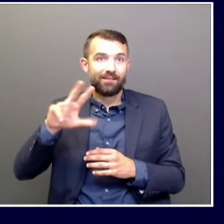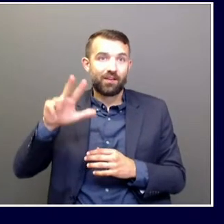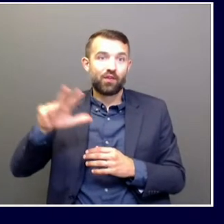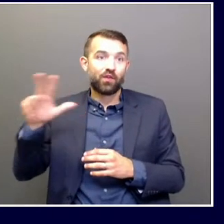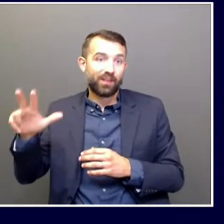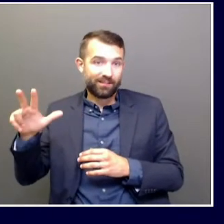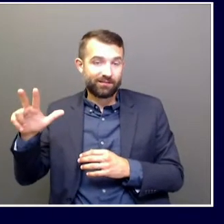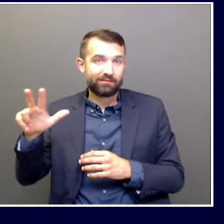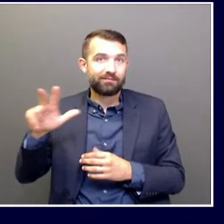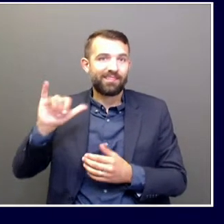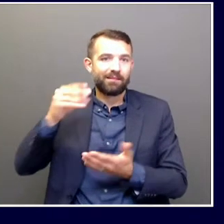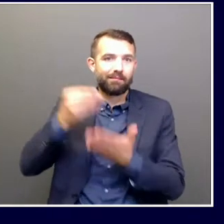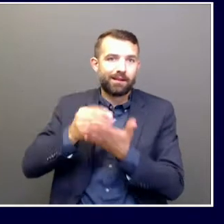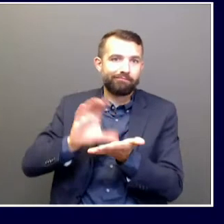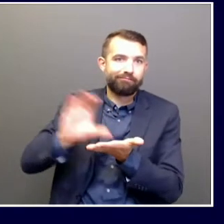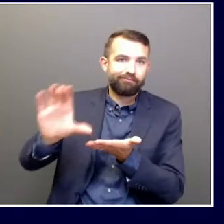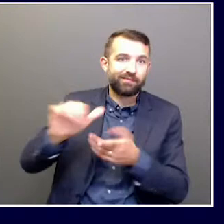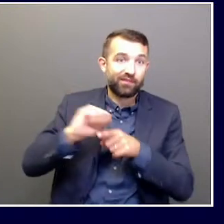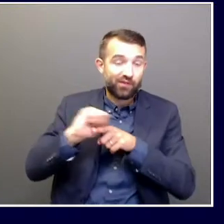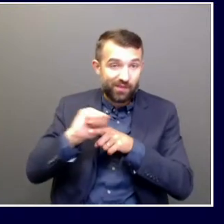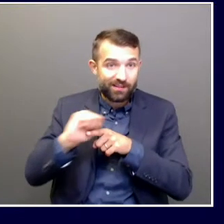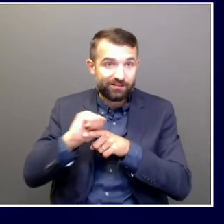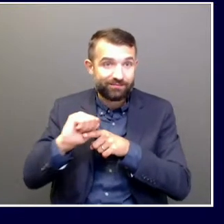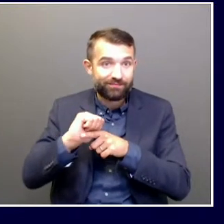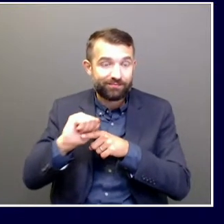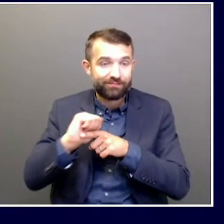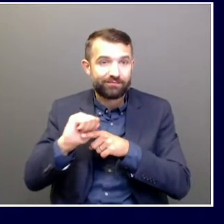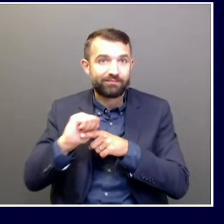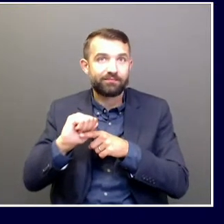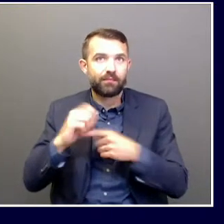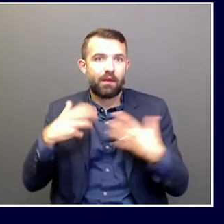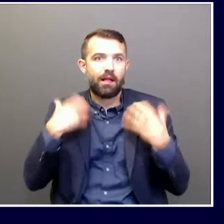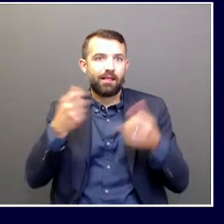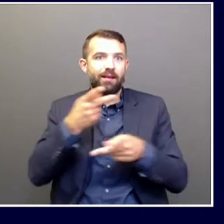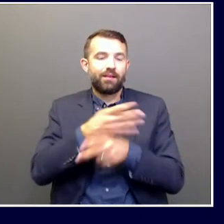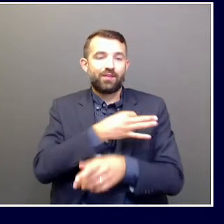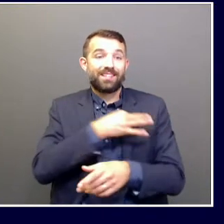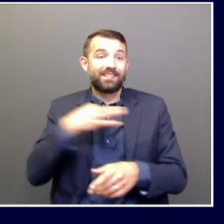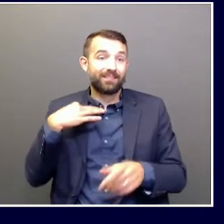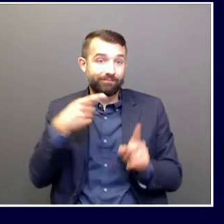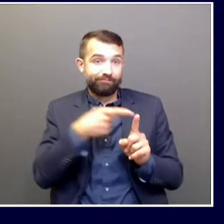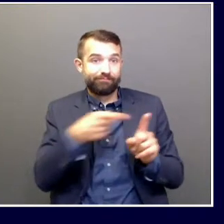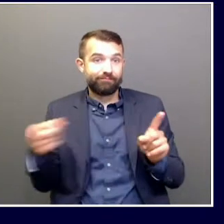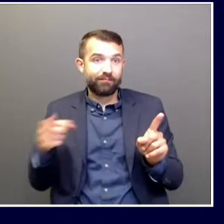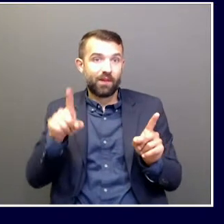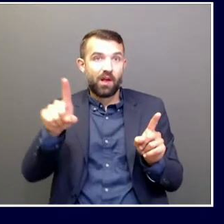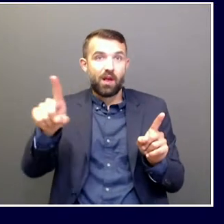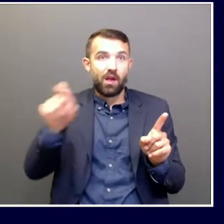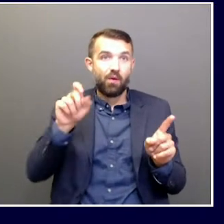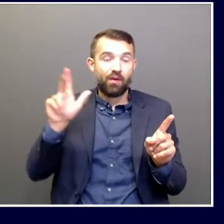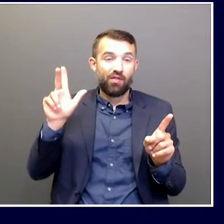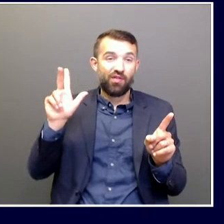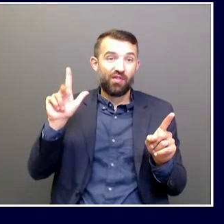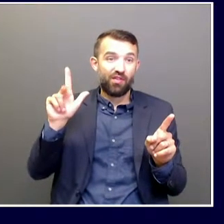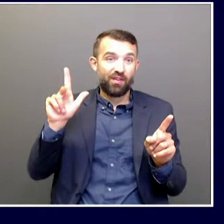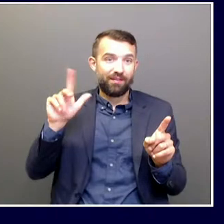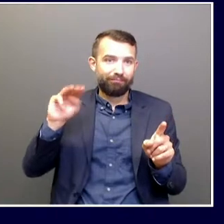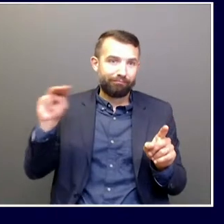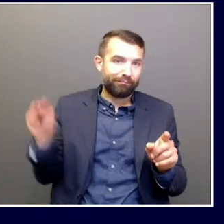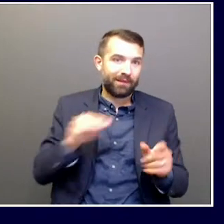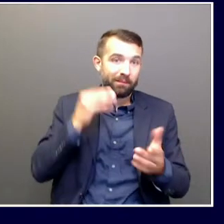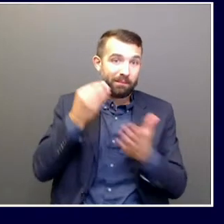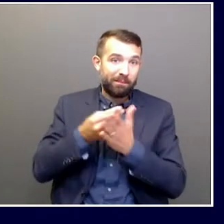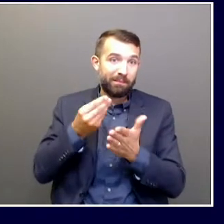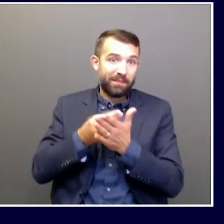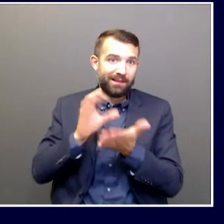healthcare professionals. And the $123 million that's going out the door now to nursing homes and hospitals to help